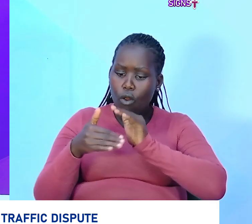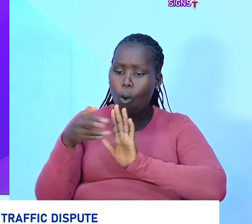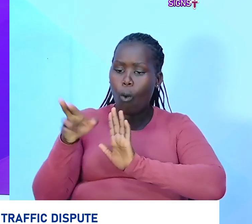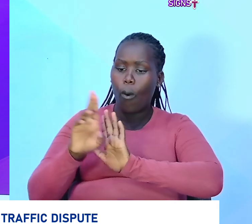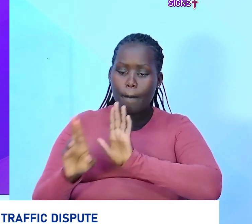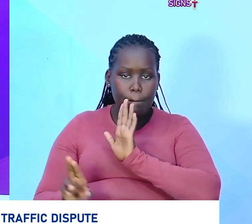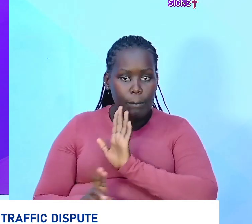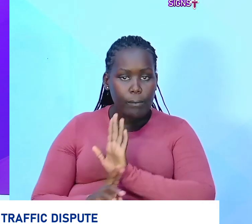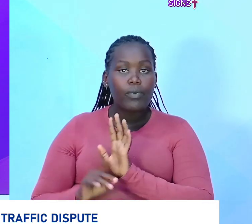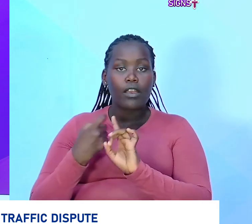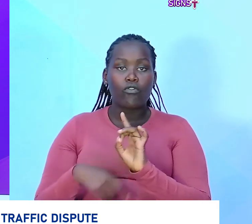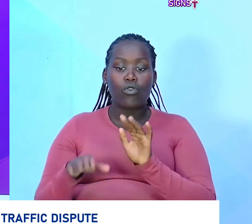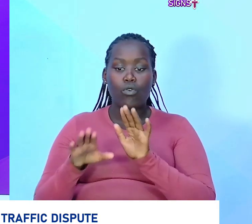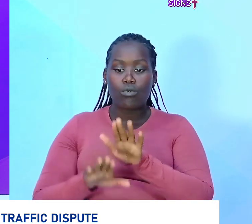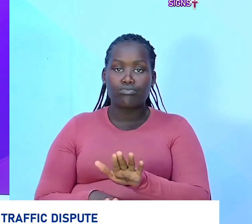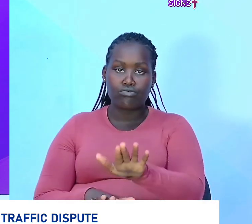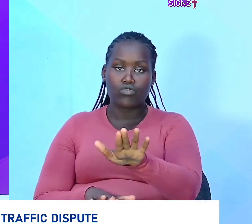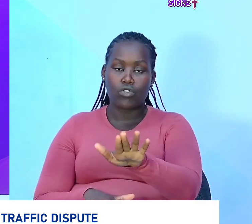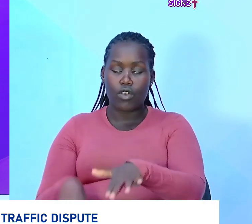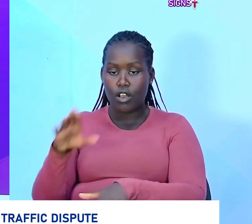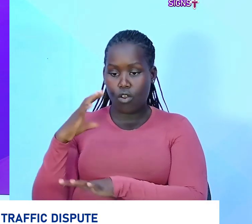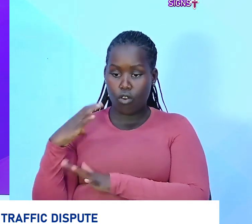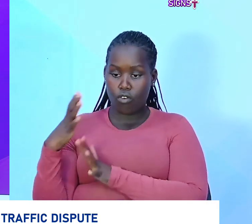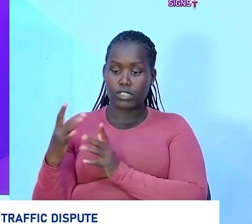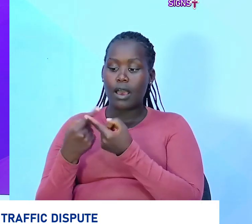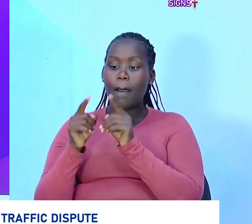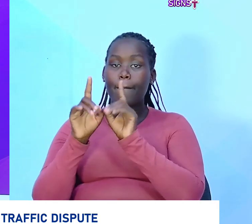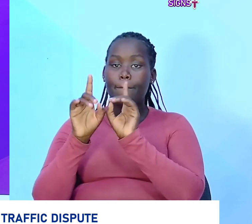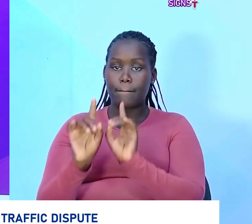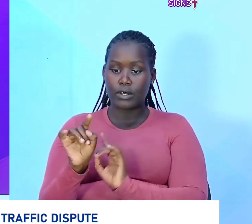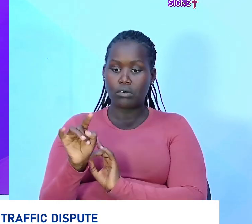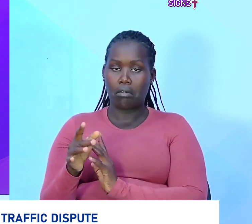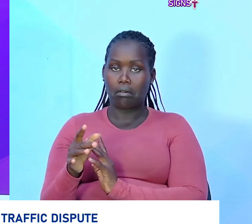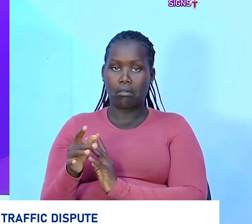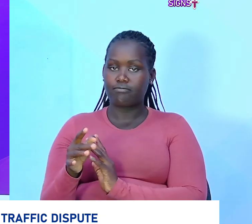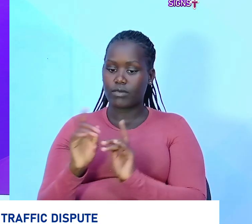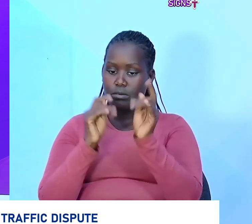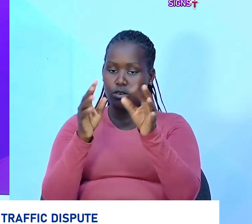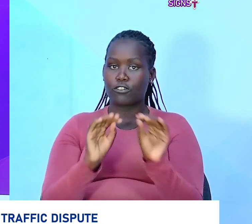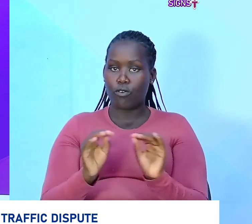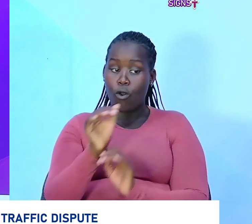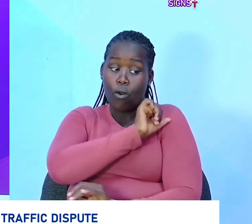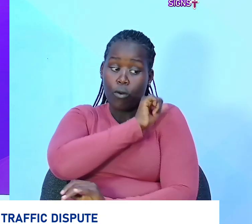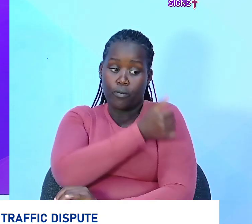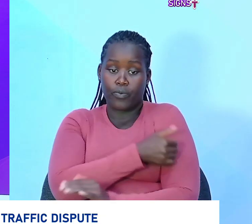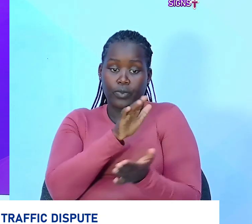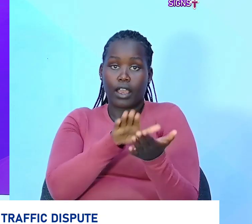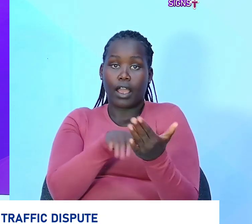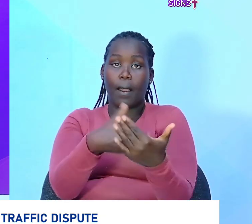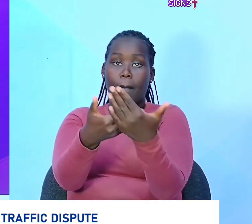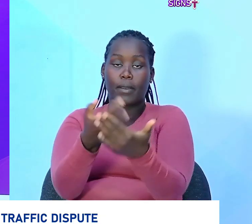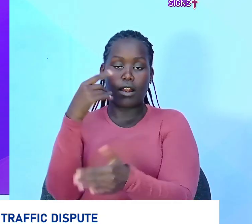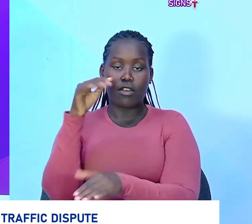instructions from traffic officers but was allegedly disregarded. Authorities appealed for calm